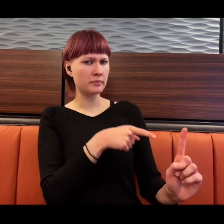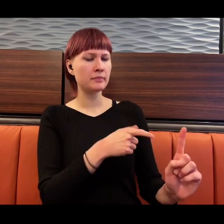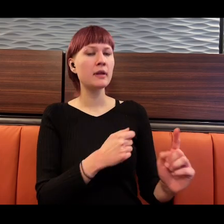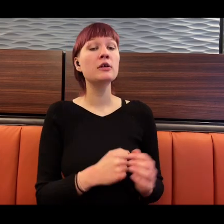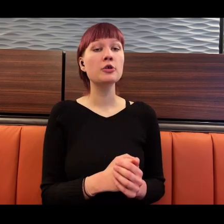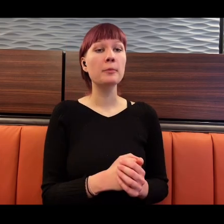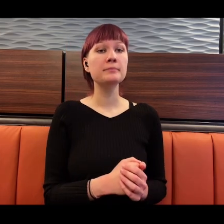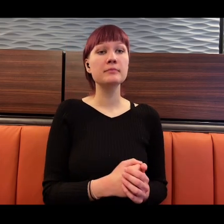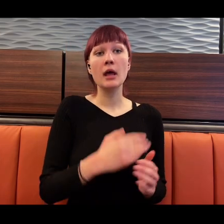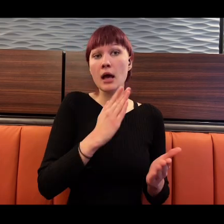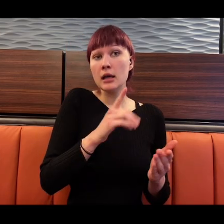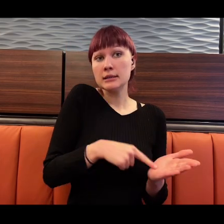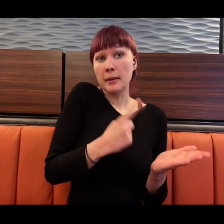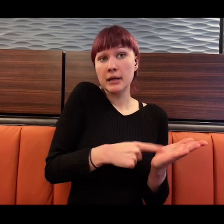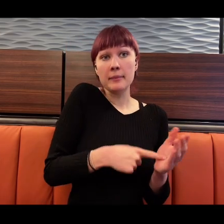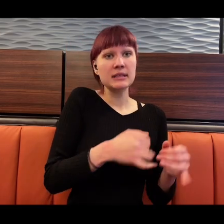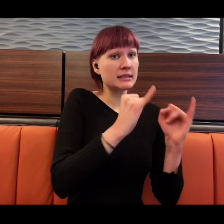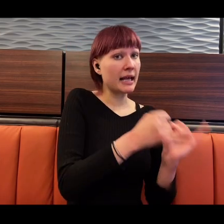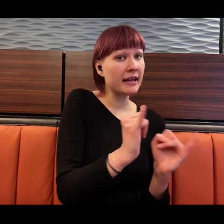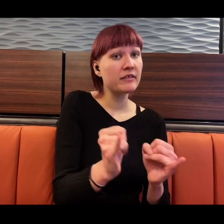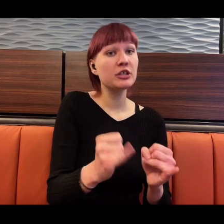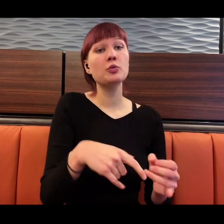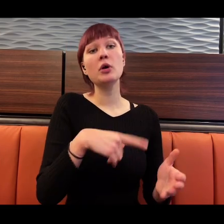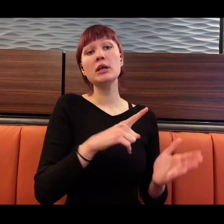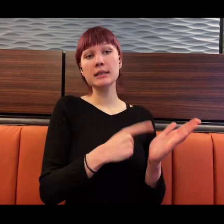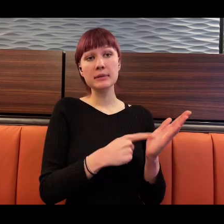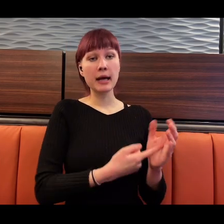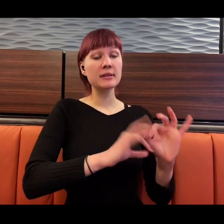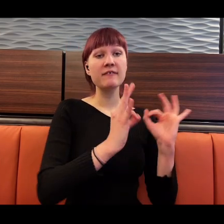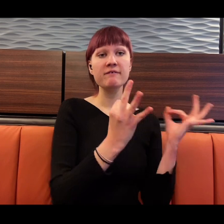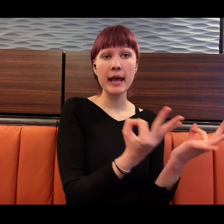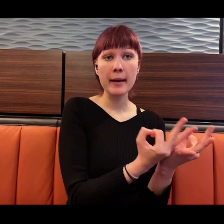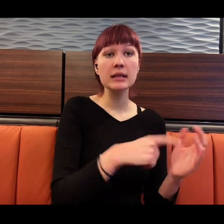differentiating therapies. The other way is a theoretical approach.